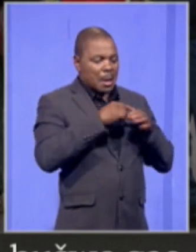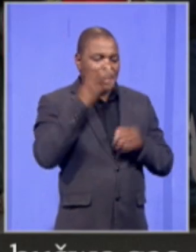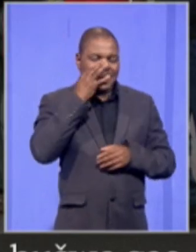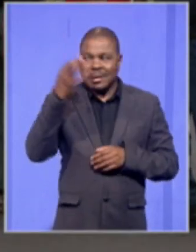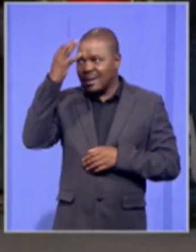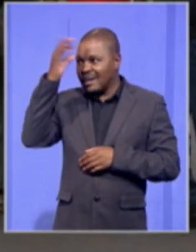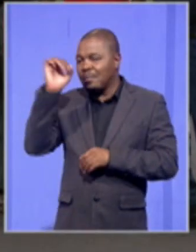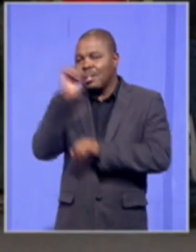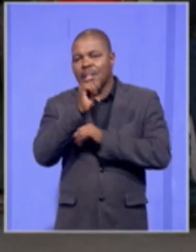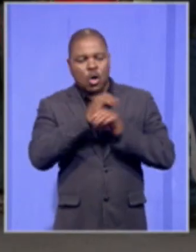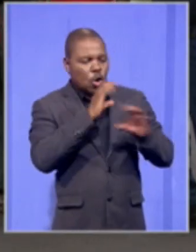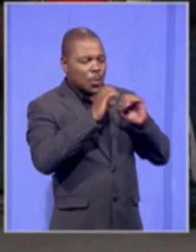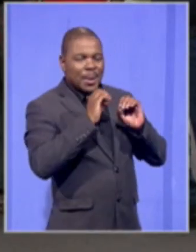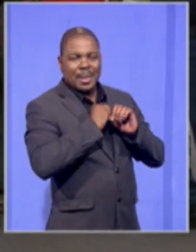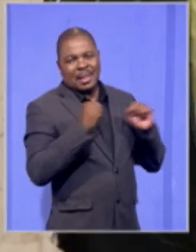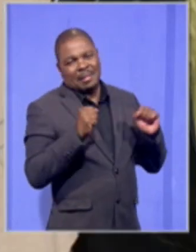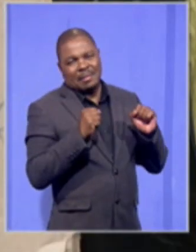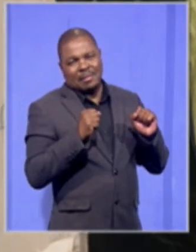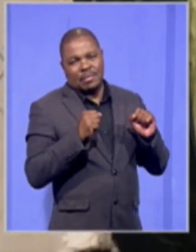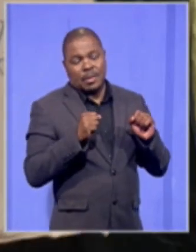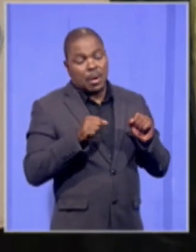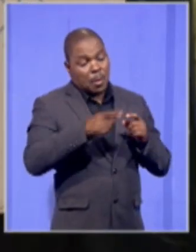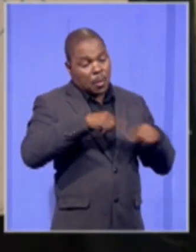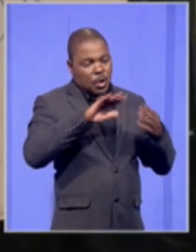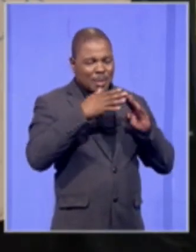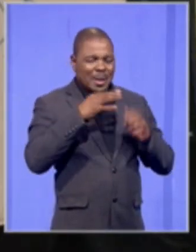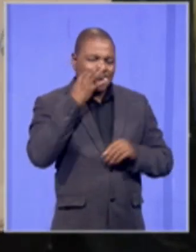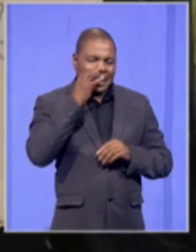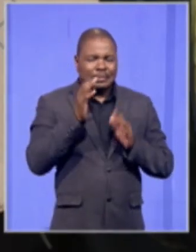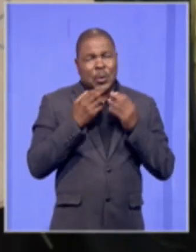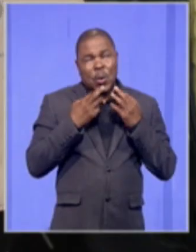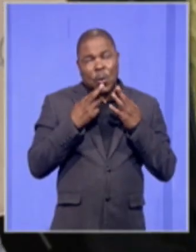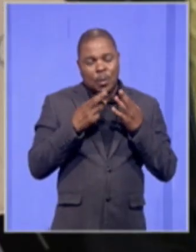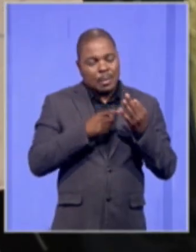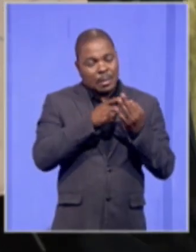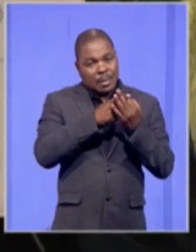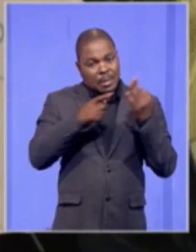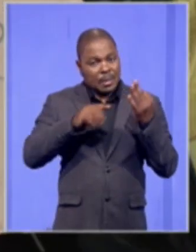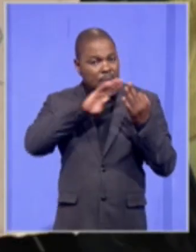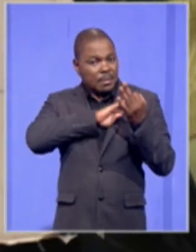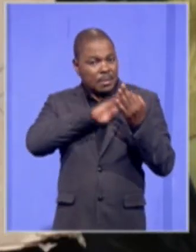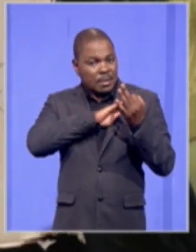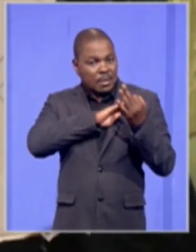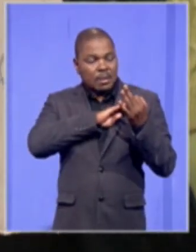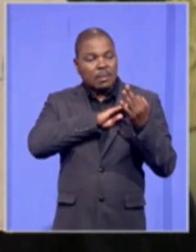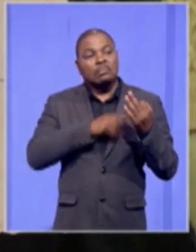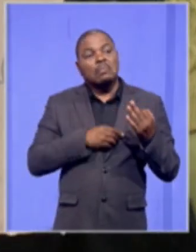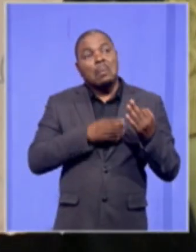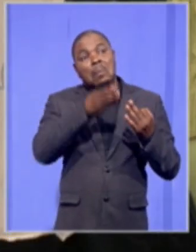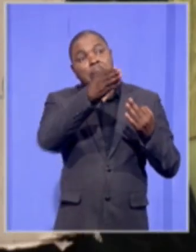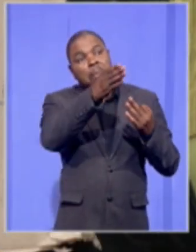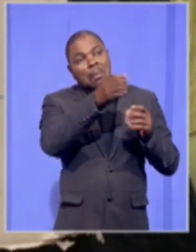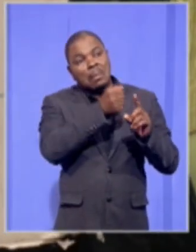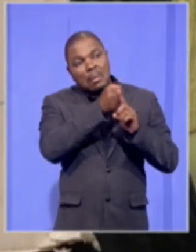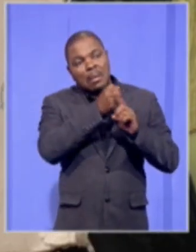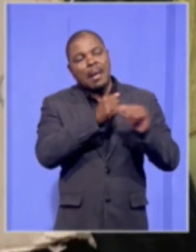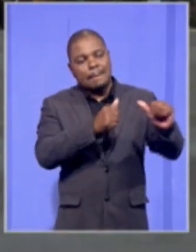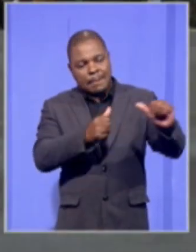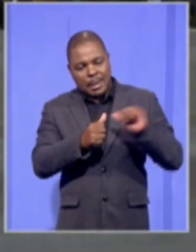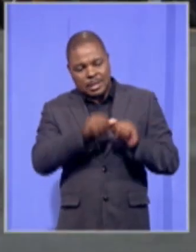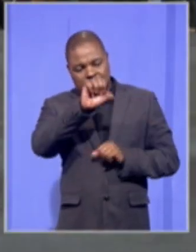pusong. Baagi ba ba tshwenyegileng ba re ba rapela gore masole a le mararo a tswang mo lefelong leno ba boele mo Afrika Borwa ba